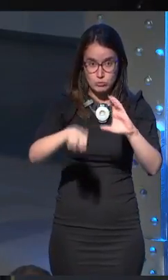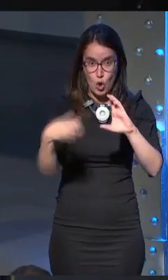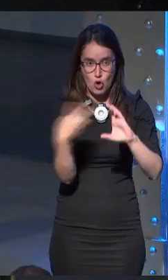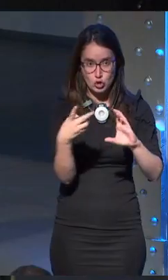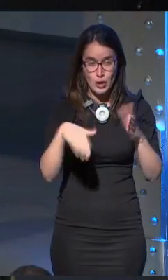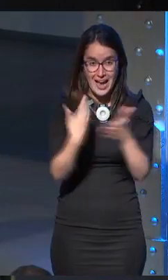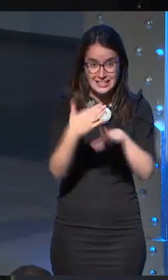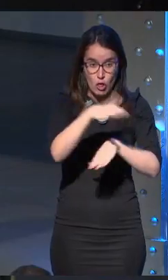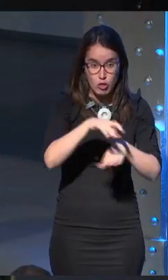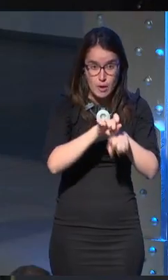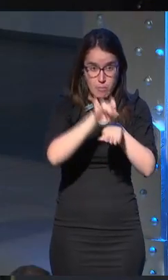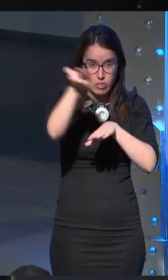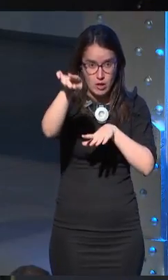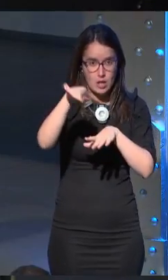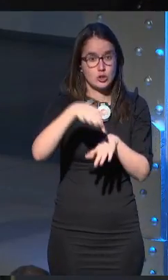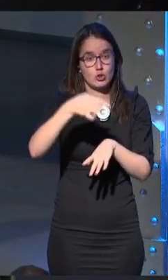was unexpected.